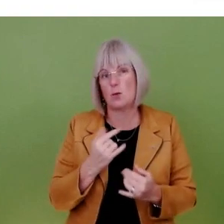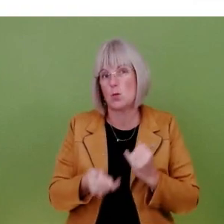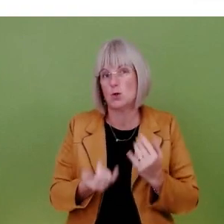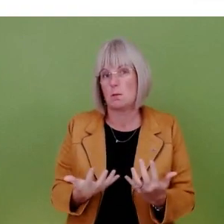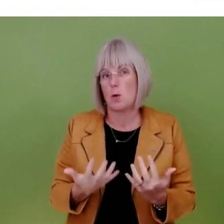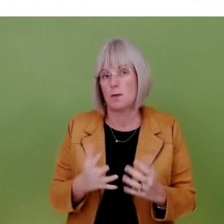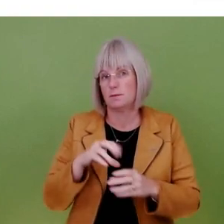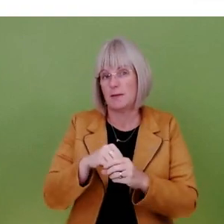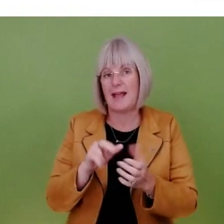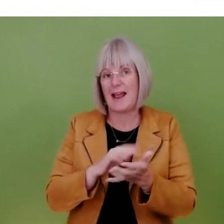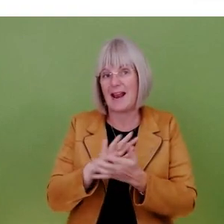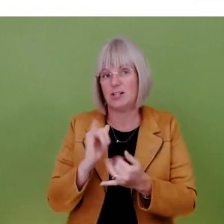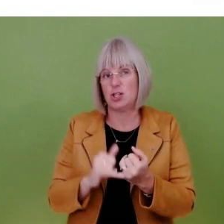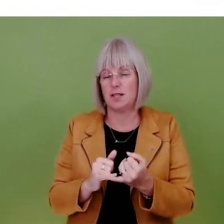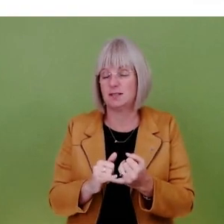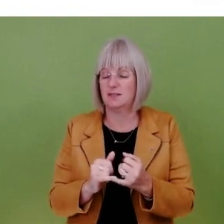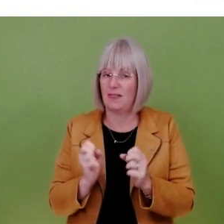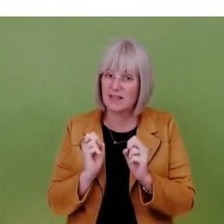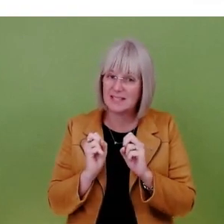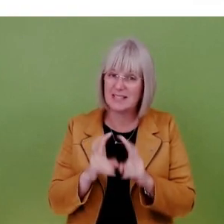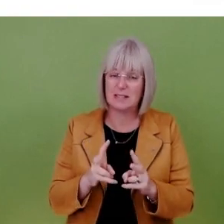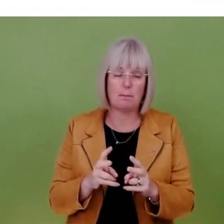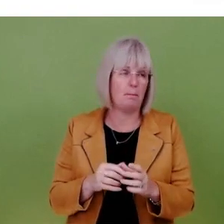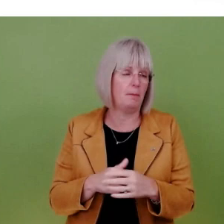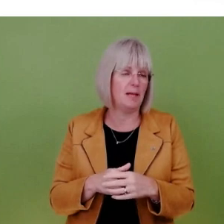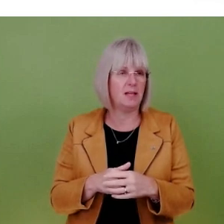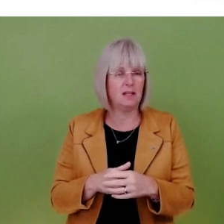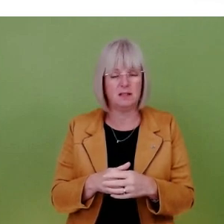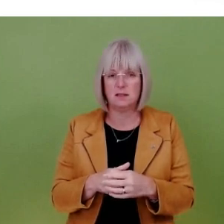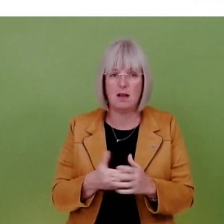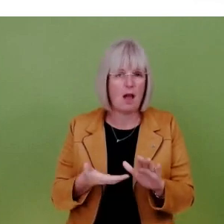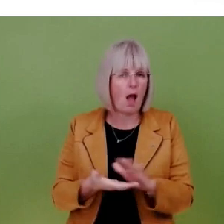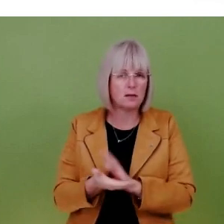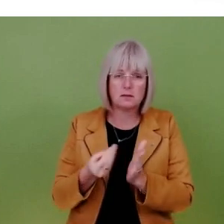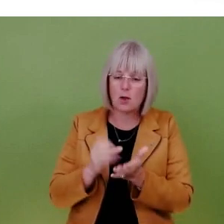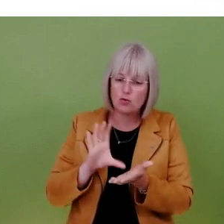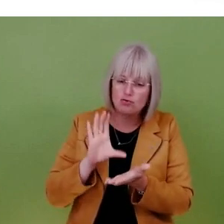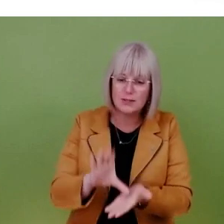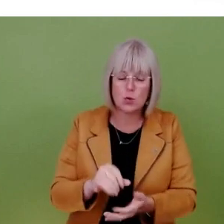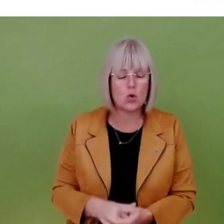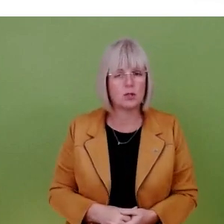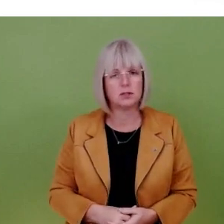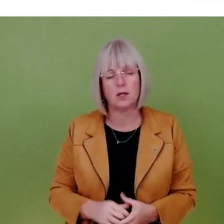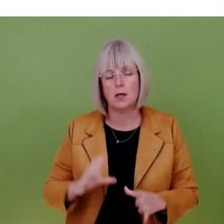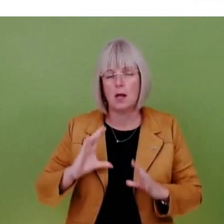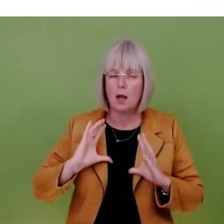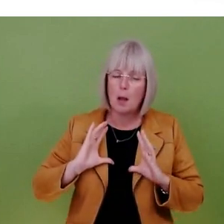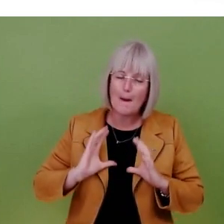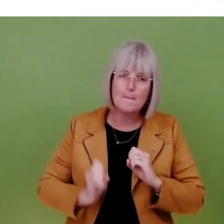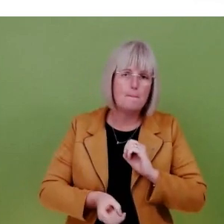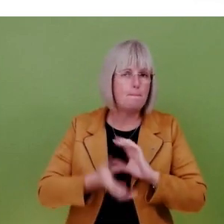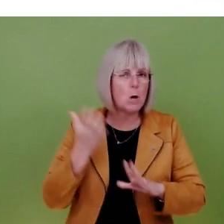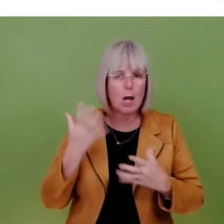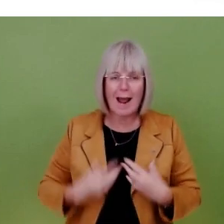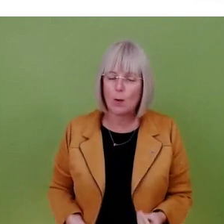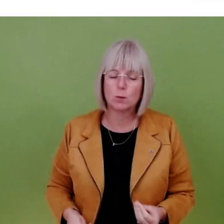out system. We know that it's under-resourced. People are working over and above what we